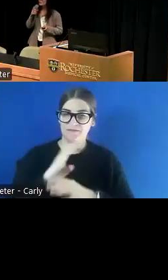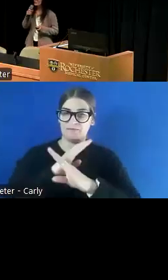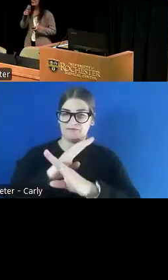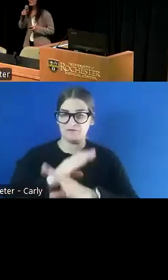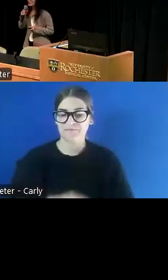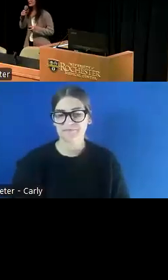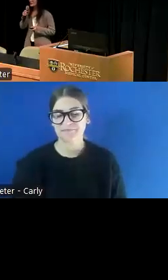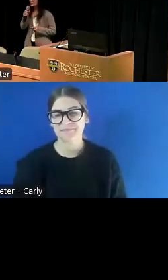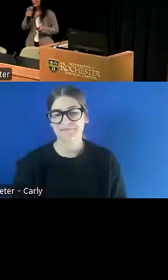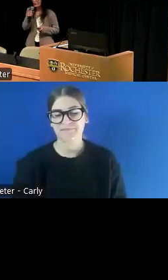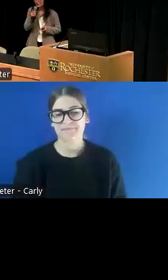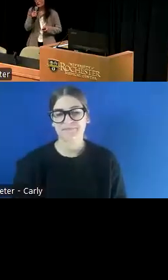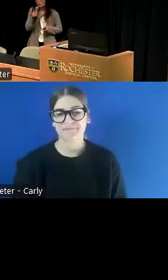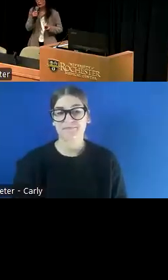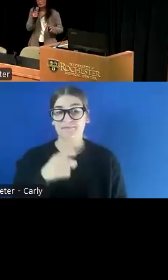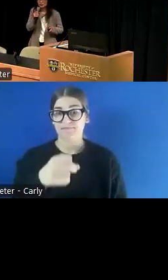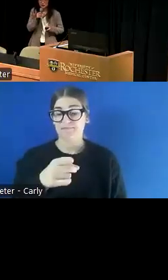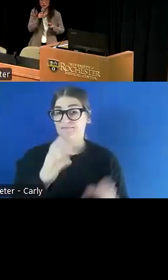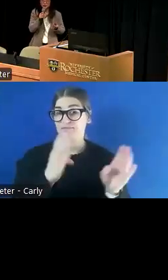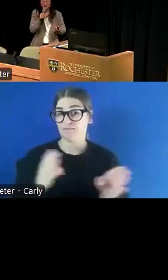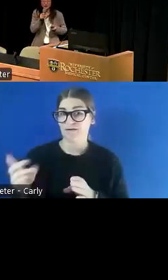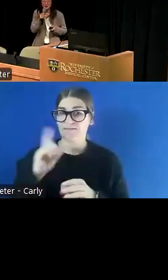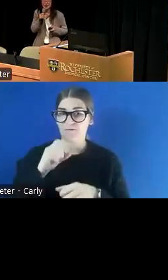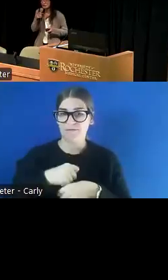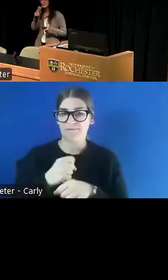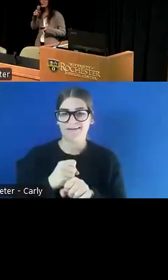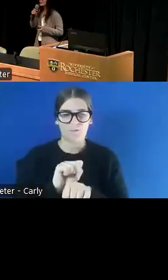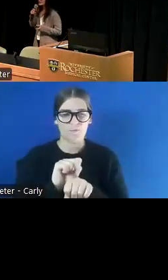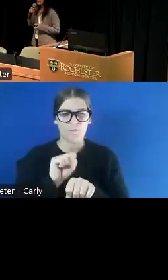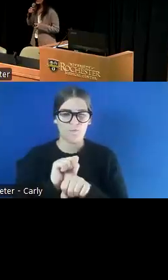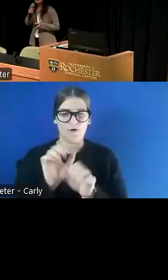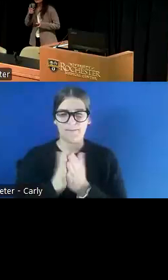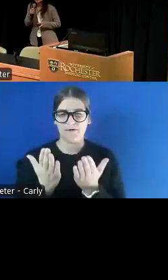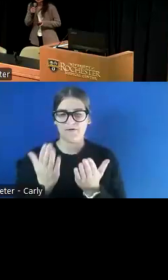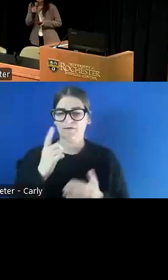preparation for developing a workbook for the suicide prevention intervention